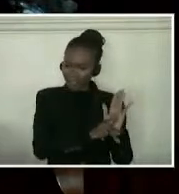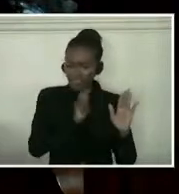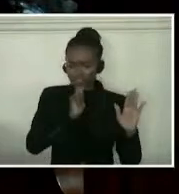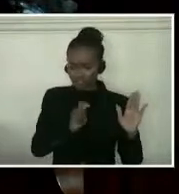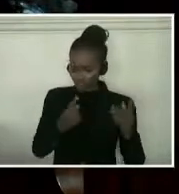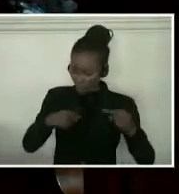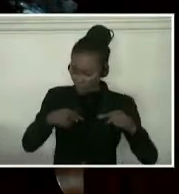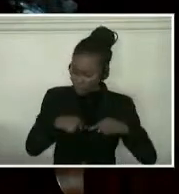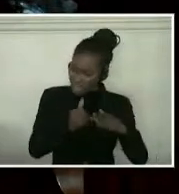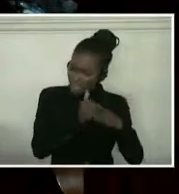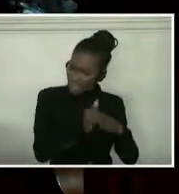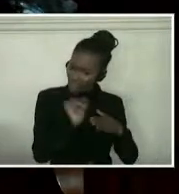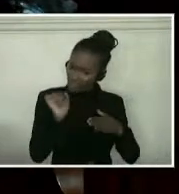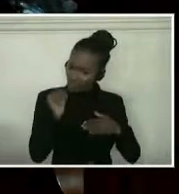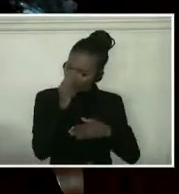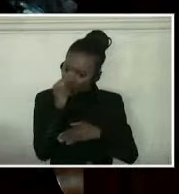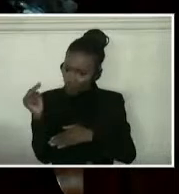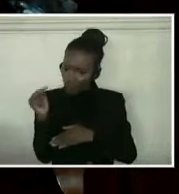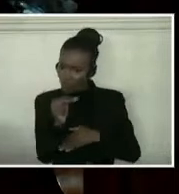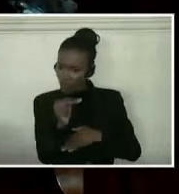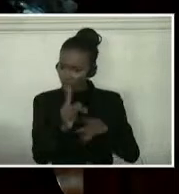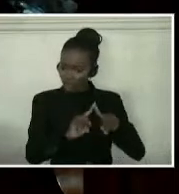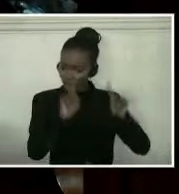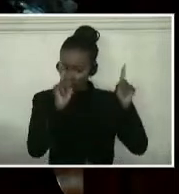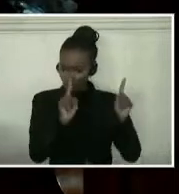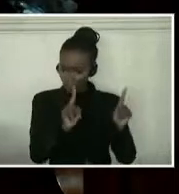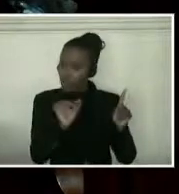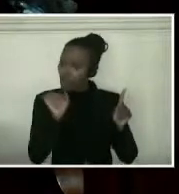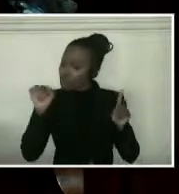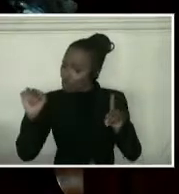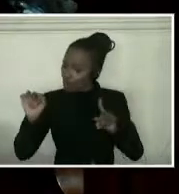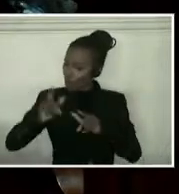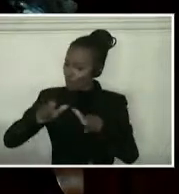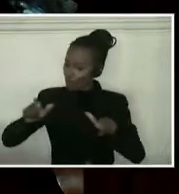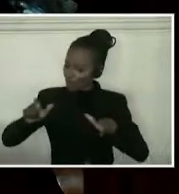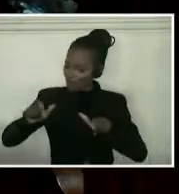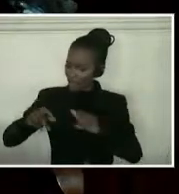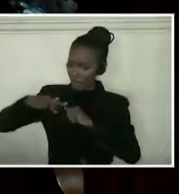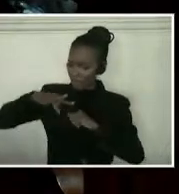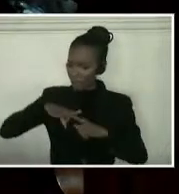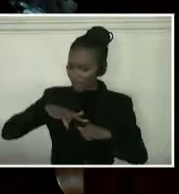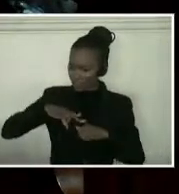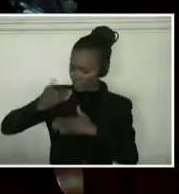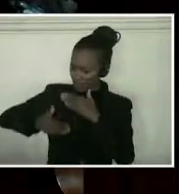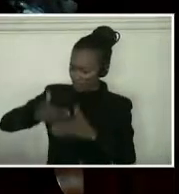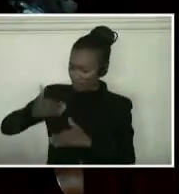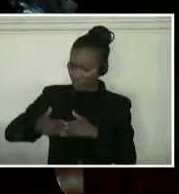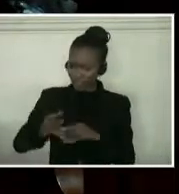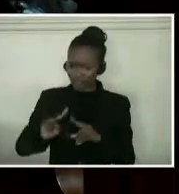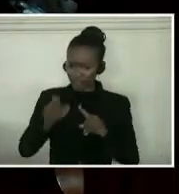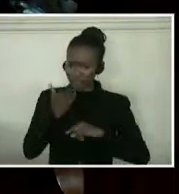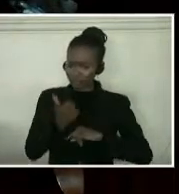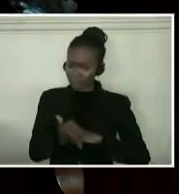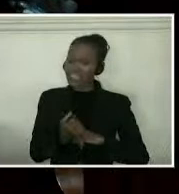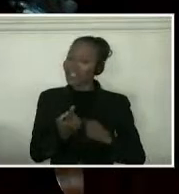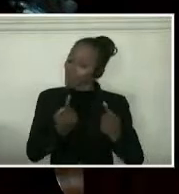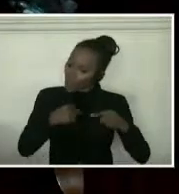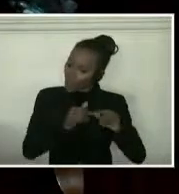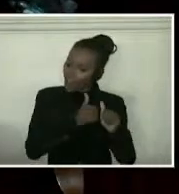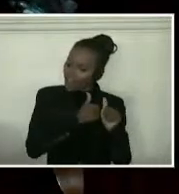it's better to be done when your people are benefiting out of the process we will follow the procurement